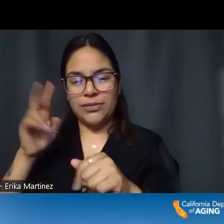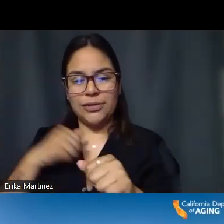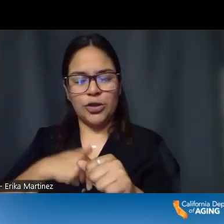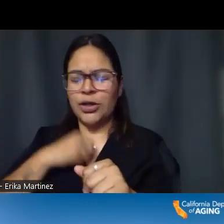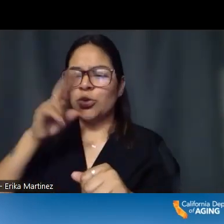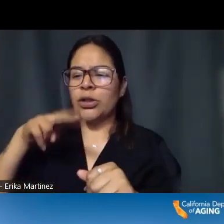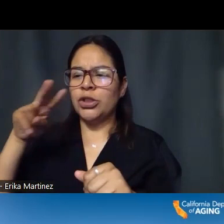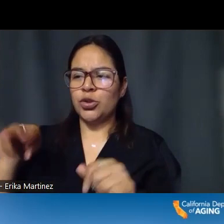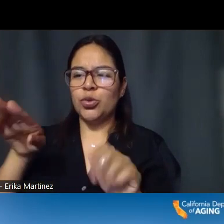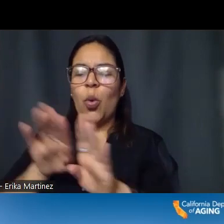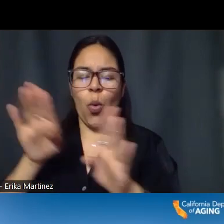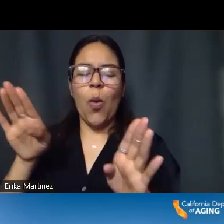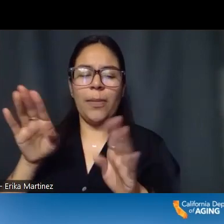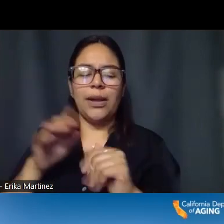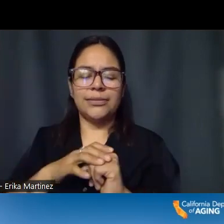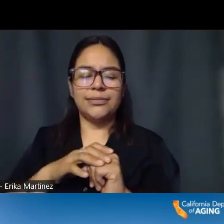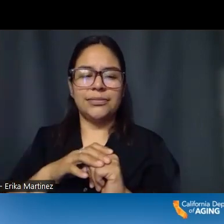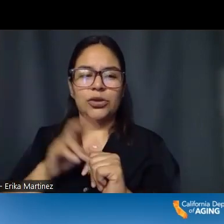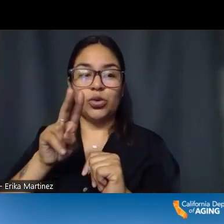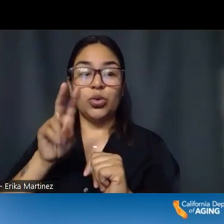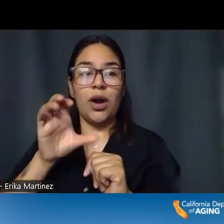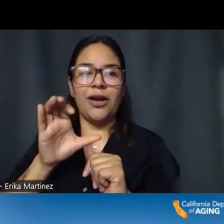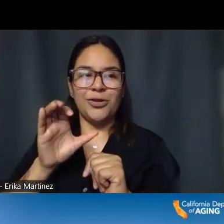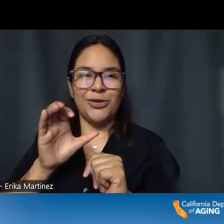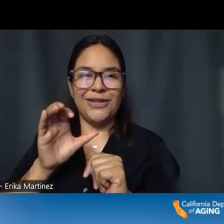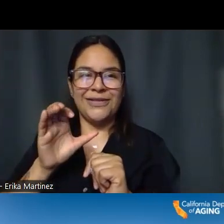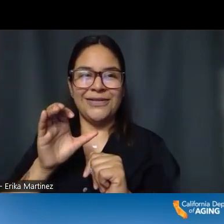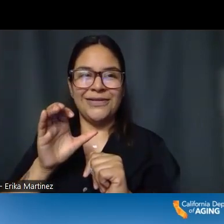active. We've participated in over 200 interdisciplinary team meetings.